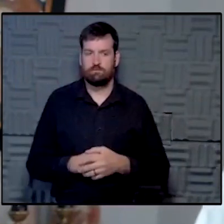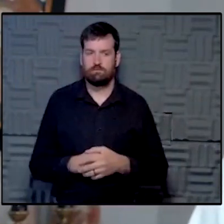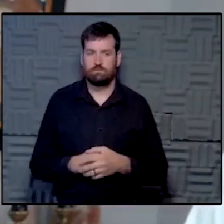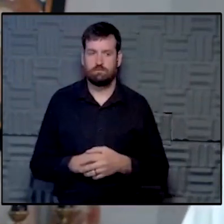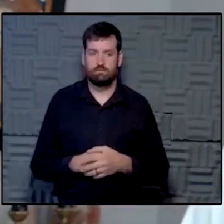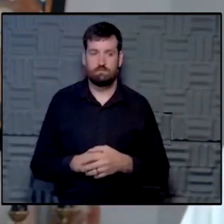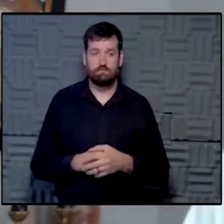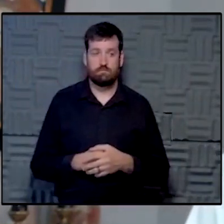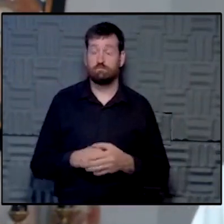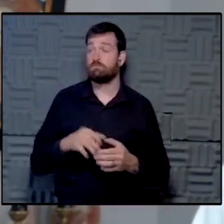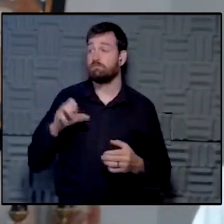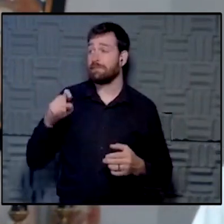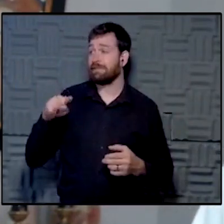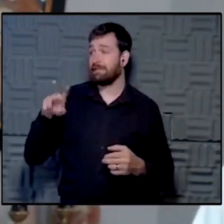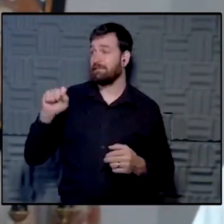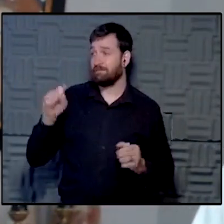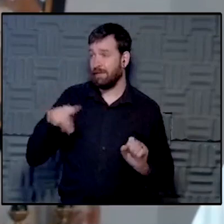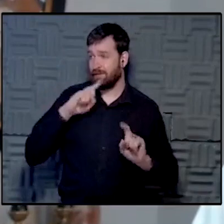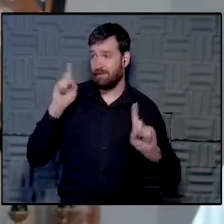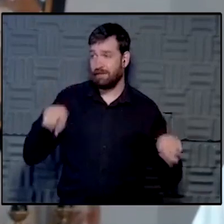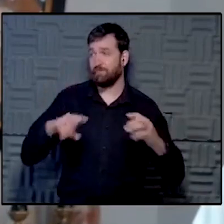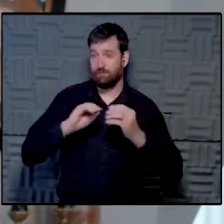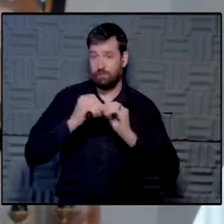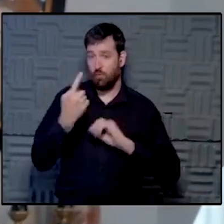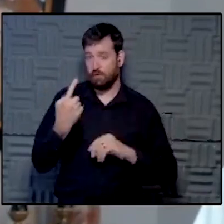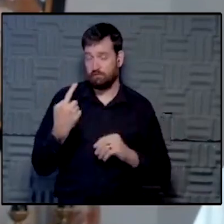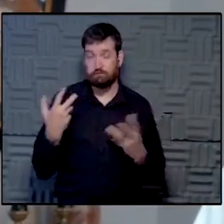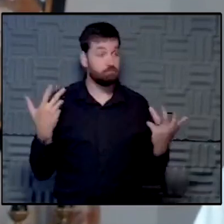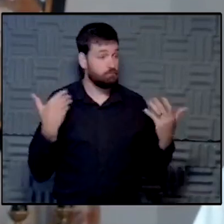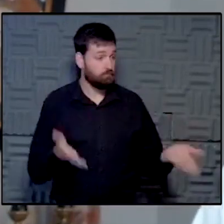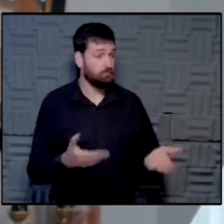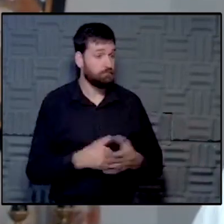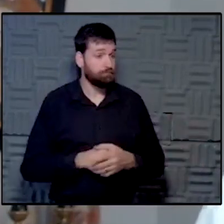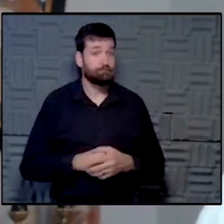Steve, I can answer number 1. Go.